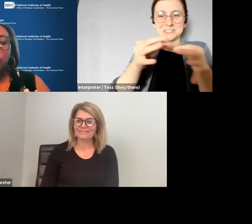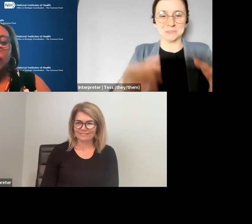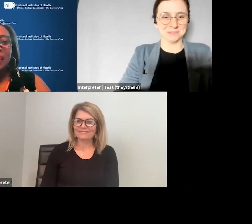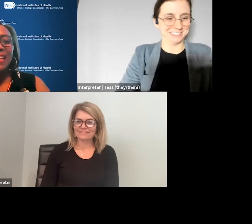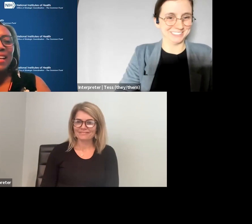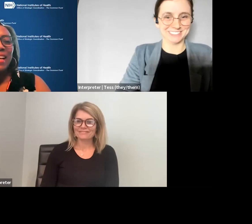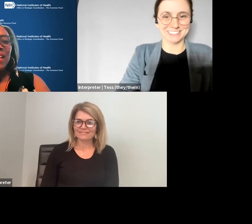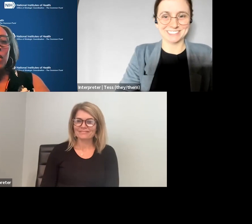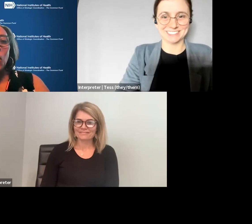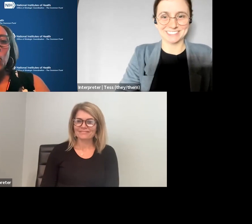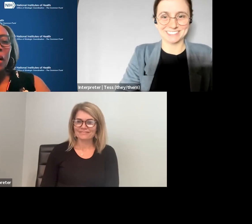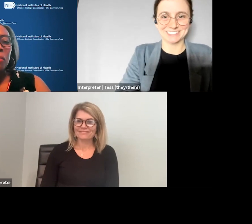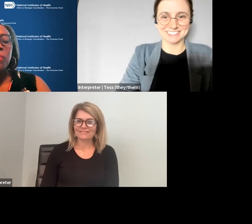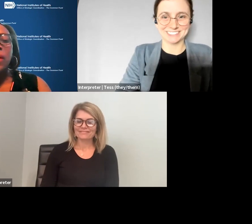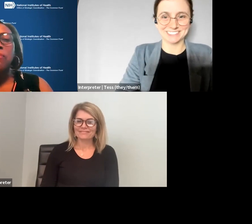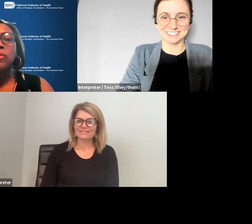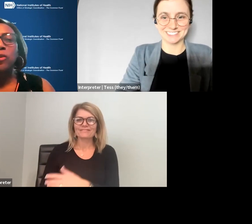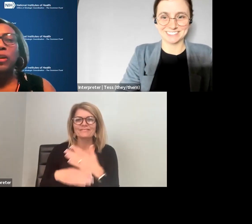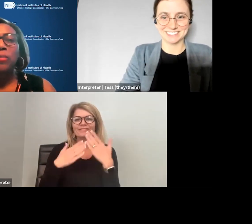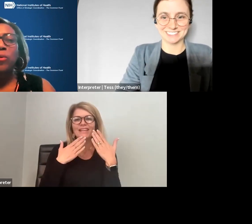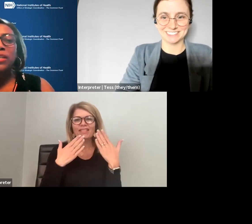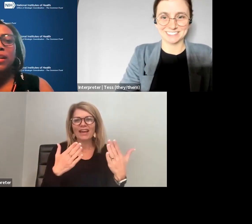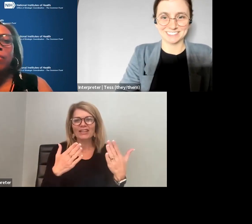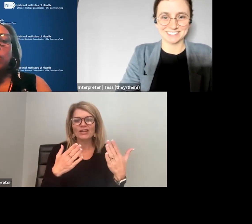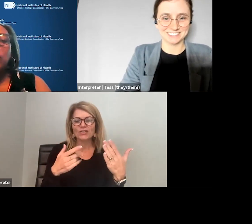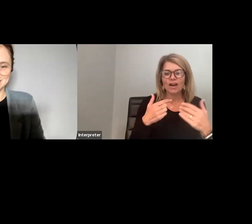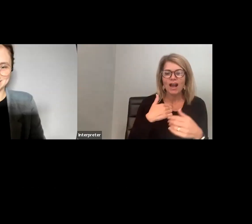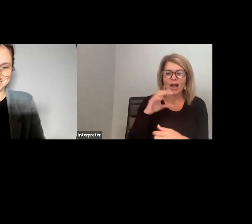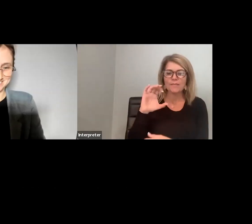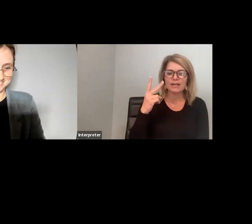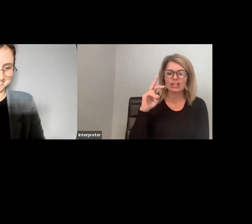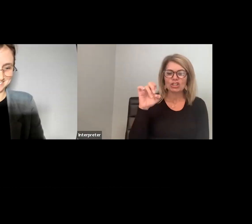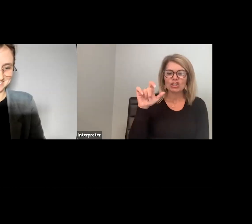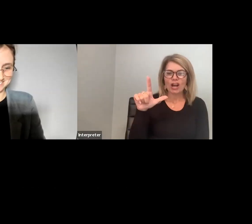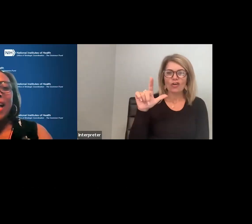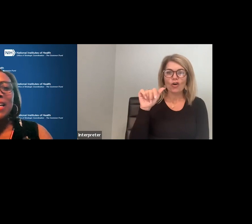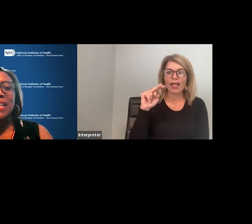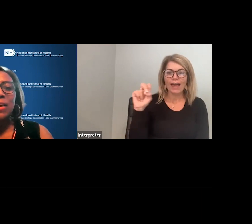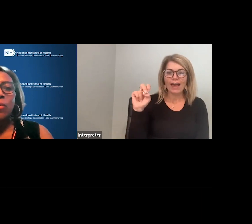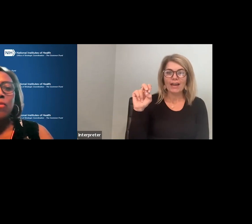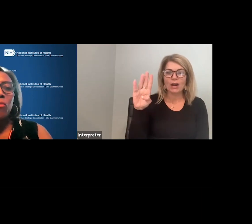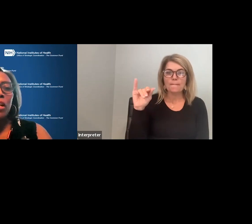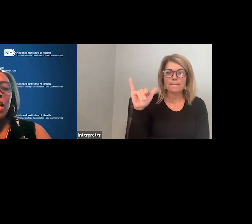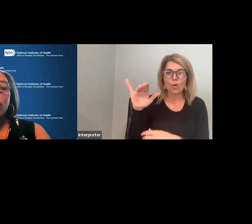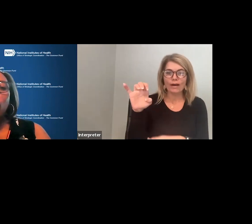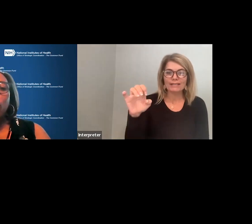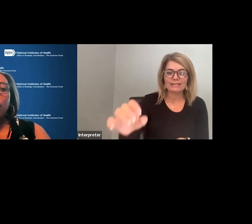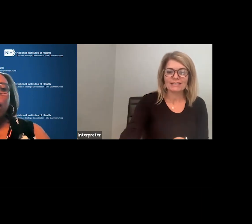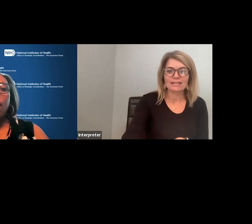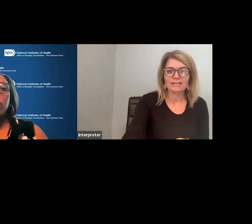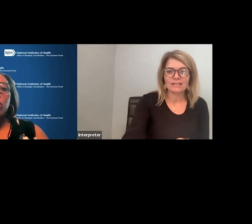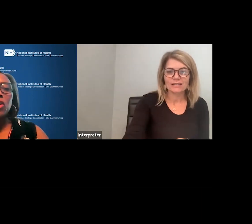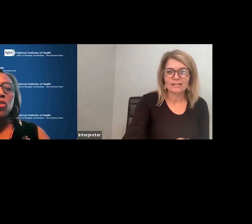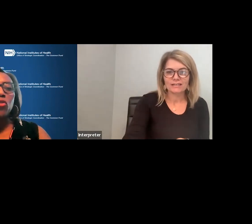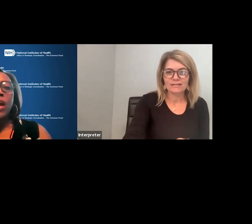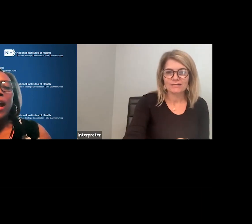Thank you. So I'm Cheryl M. Boyce, and I'm going to be your moderator And we've really explored a